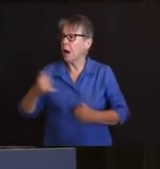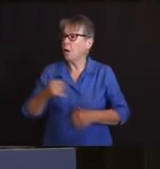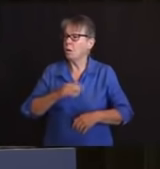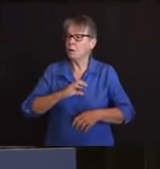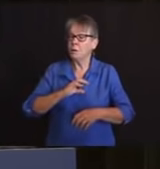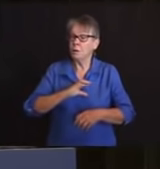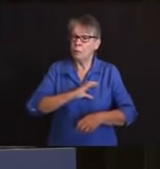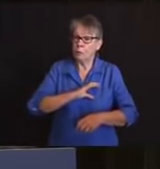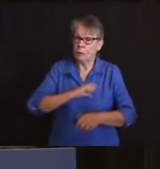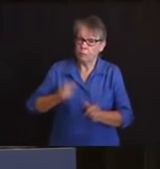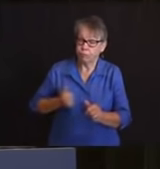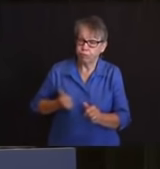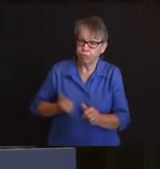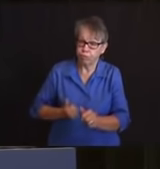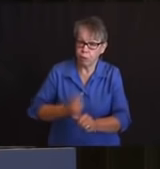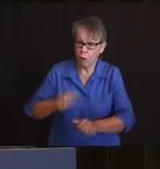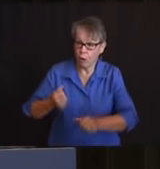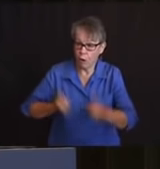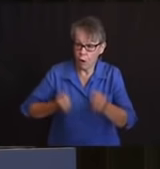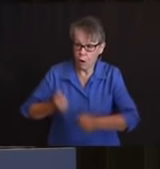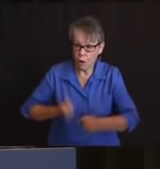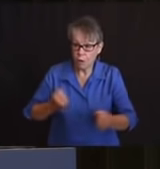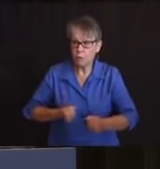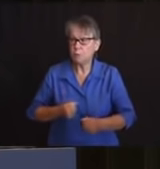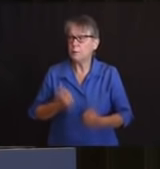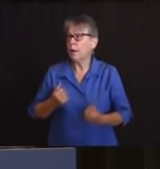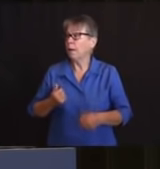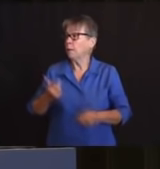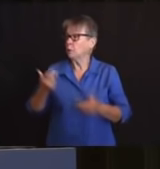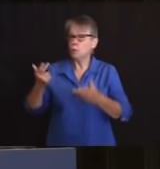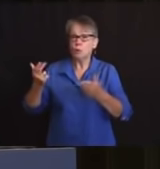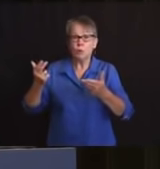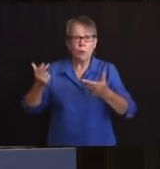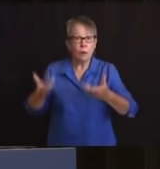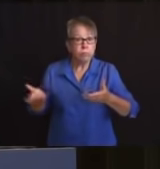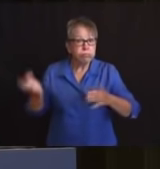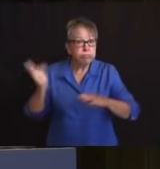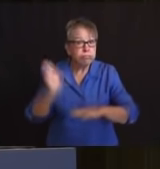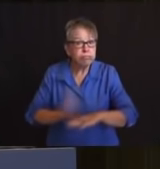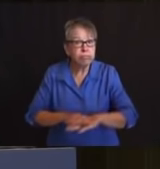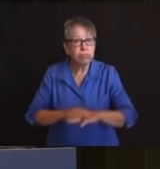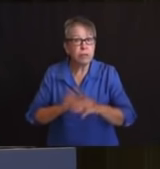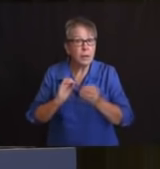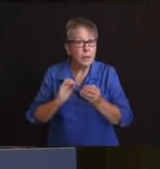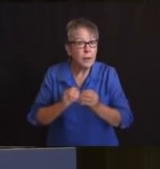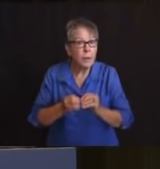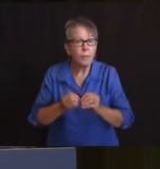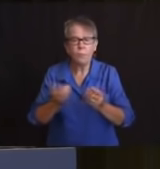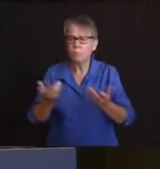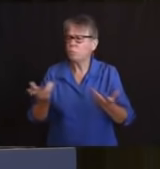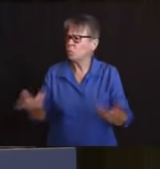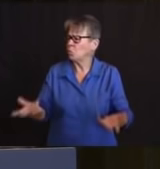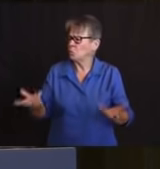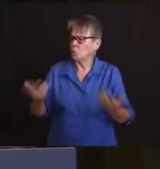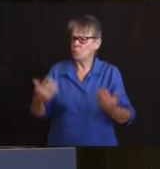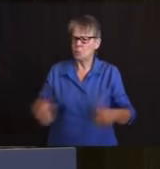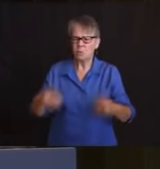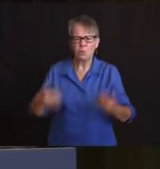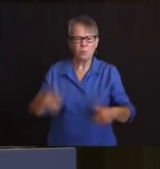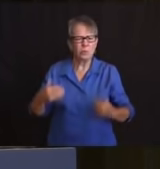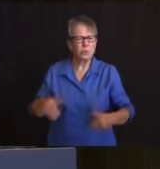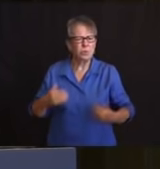10%. Starting Monday afternoon, as soon as we left here, I noticed that DOT, having spoken with the commissioner, had